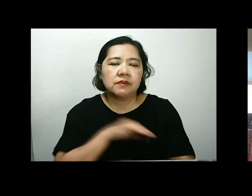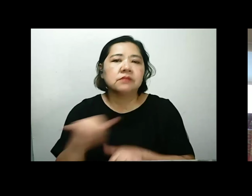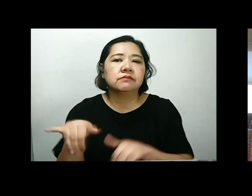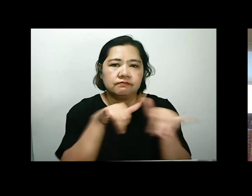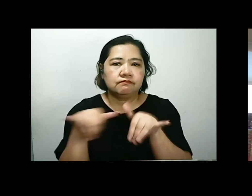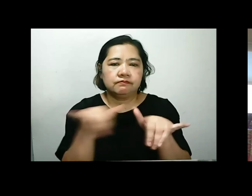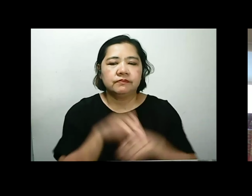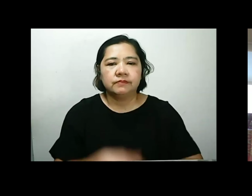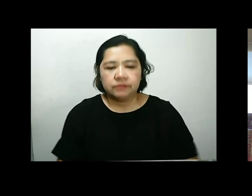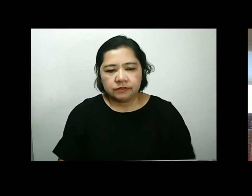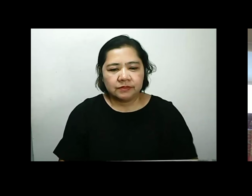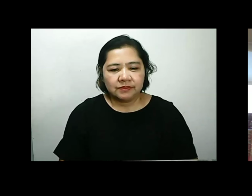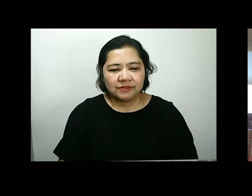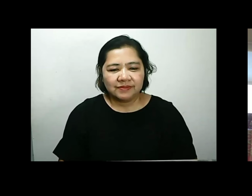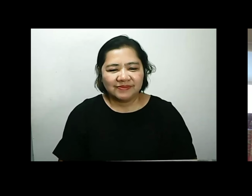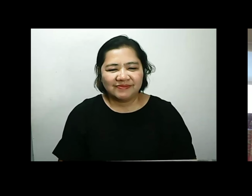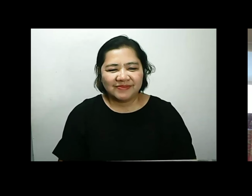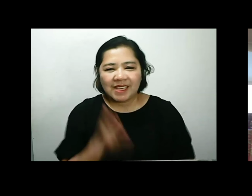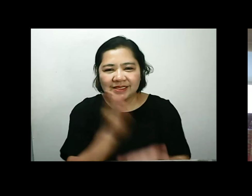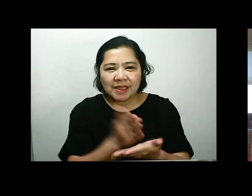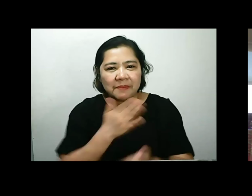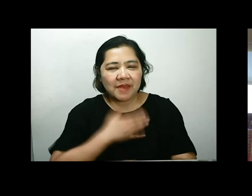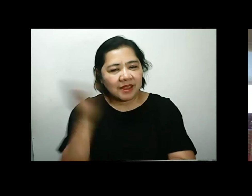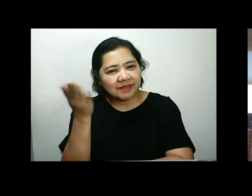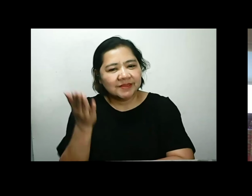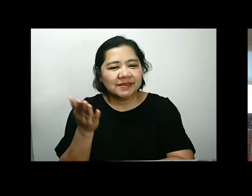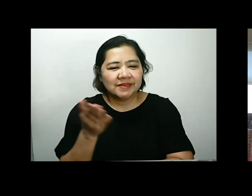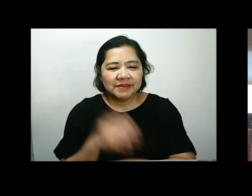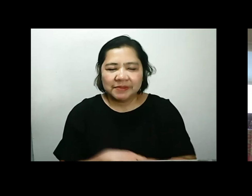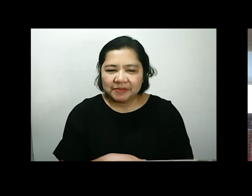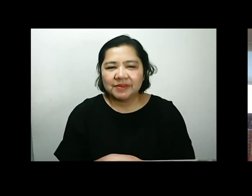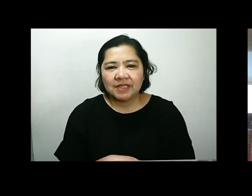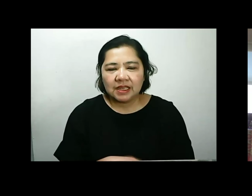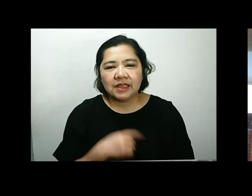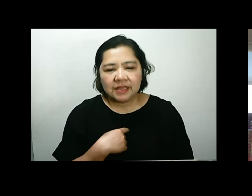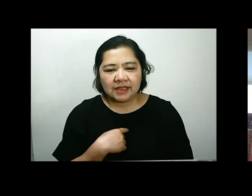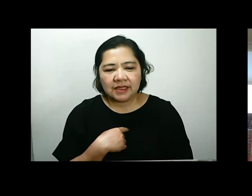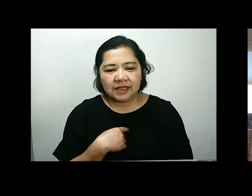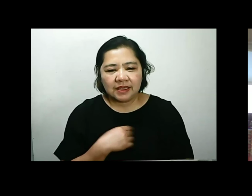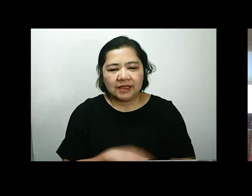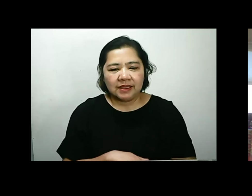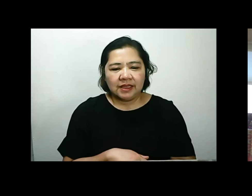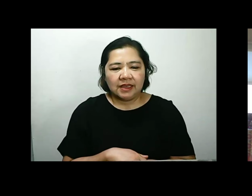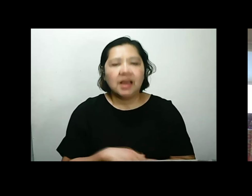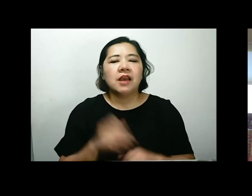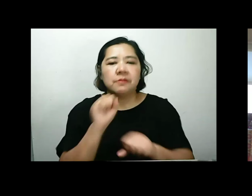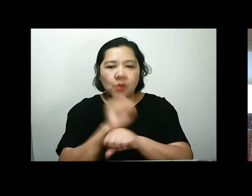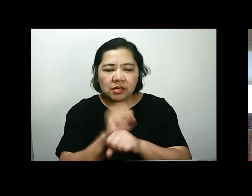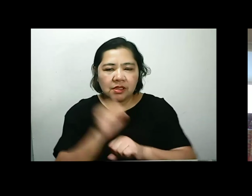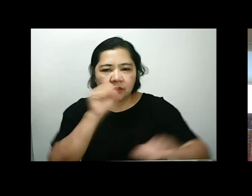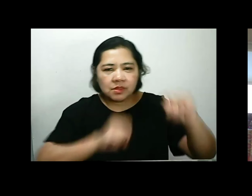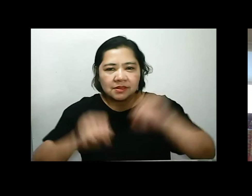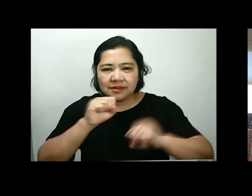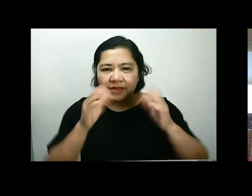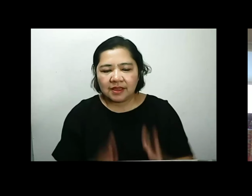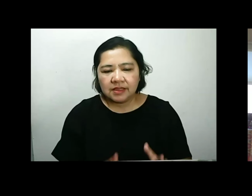I'd stop my homily here because I always, you know, I've been working with, you know, scientists in the coastal cities at risk.